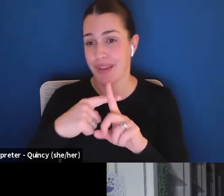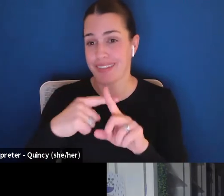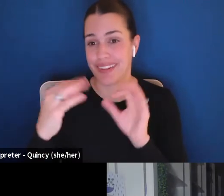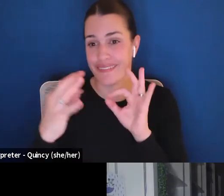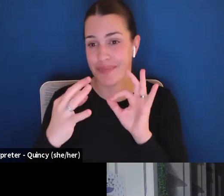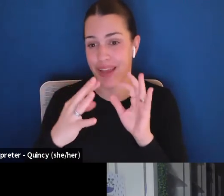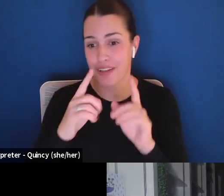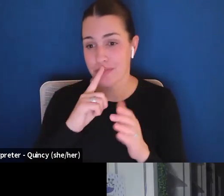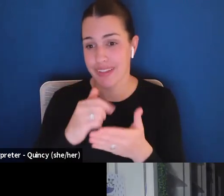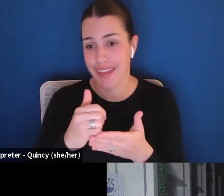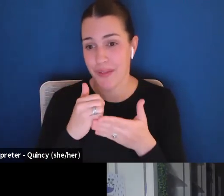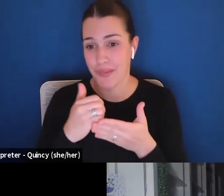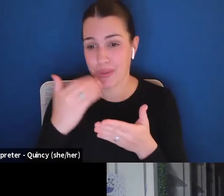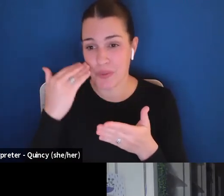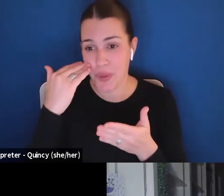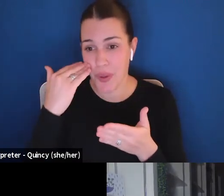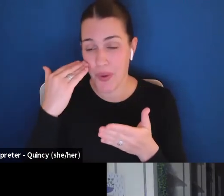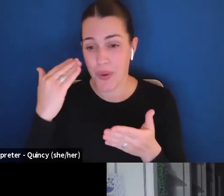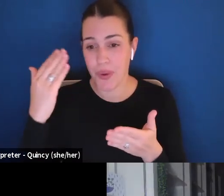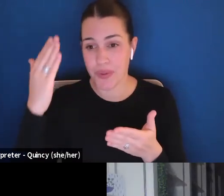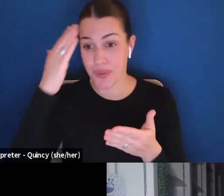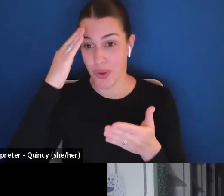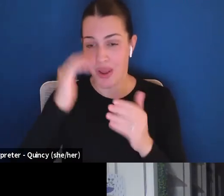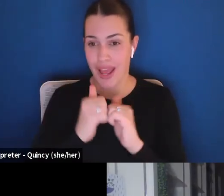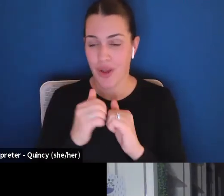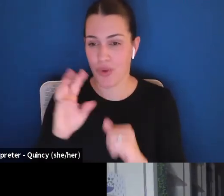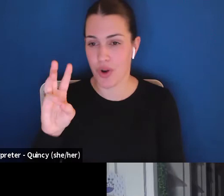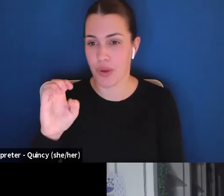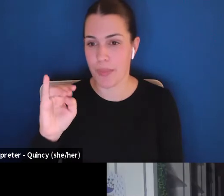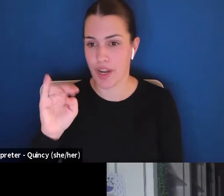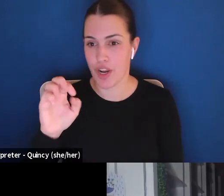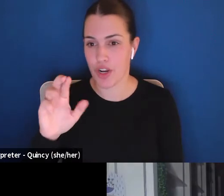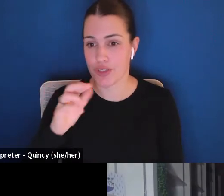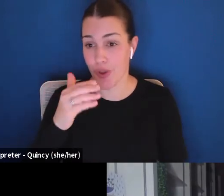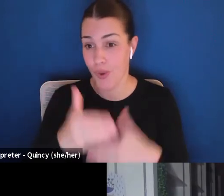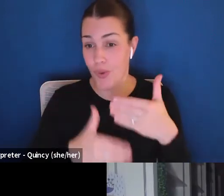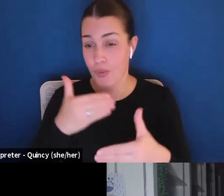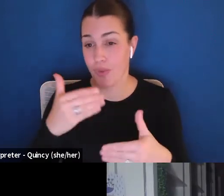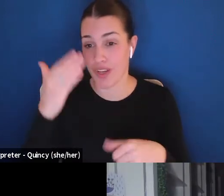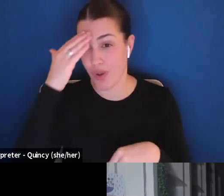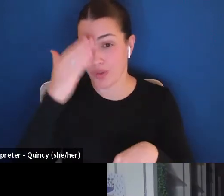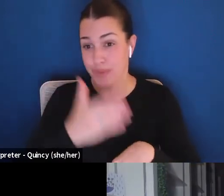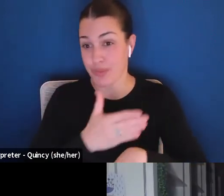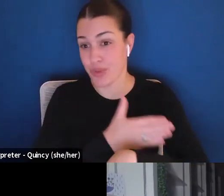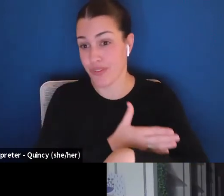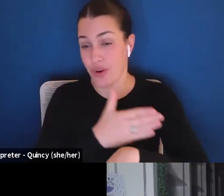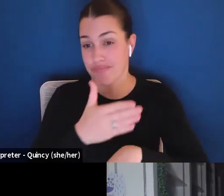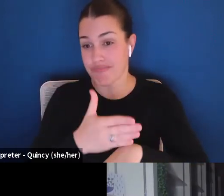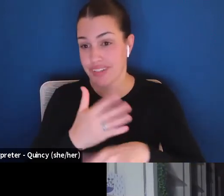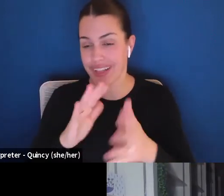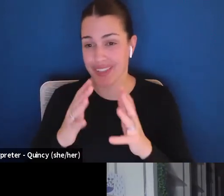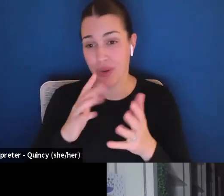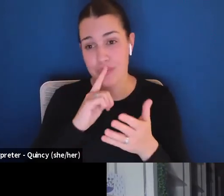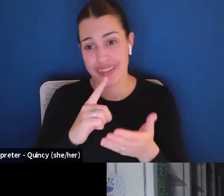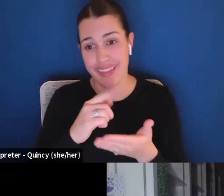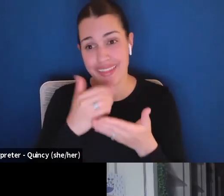really helpful to know how our webinars and activities go, so we know whether to improve. And so it's really great to hear that this was helpful for